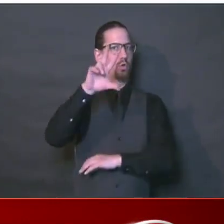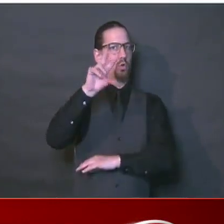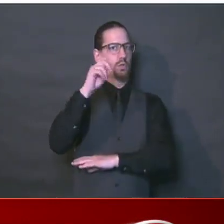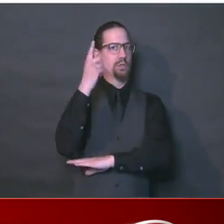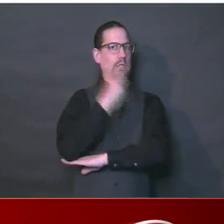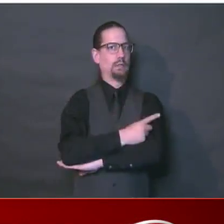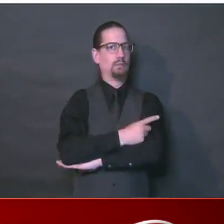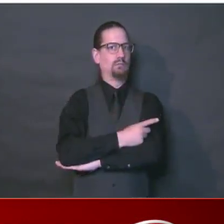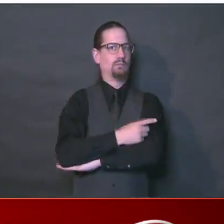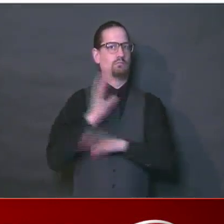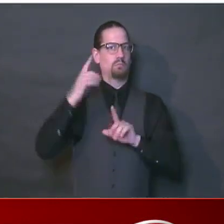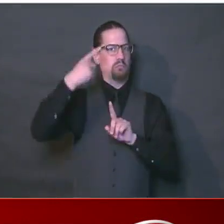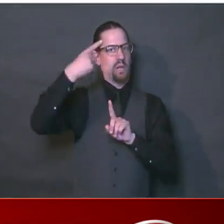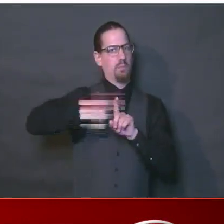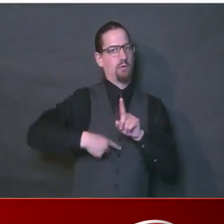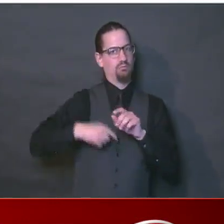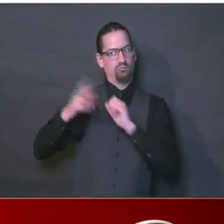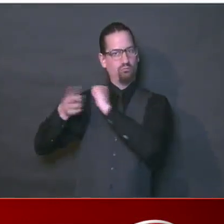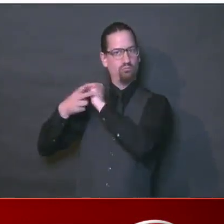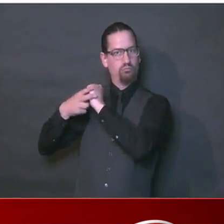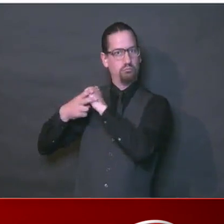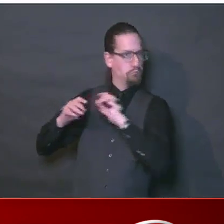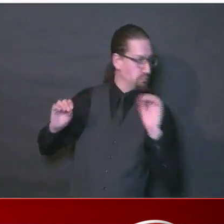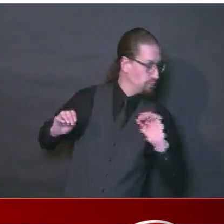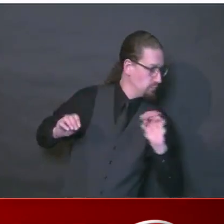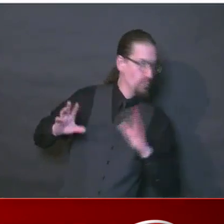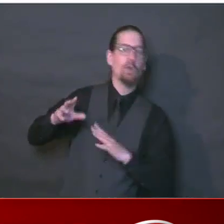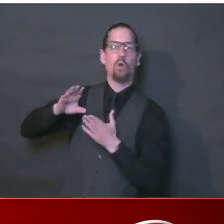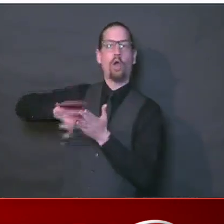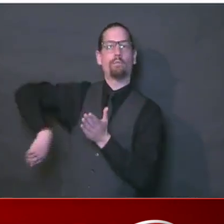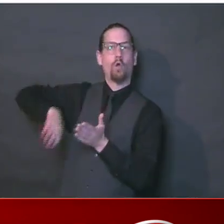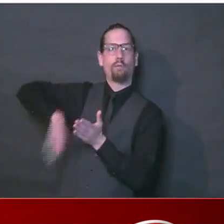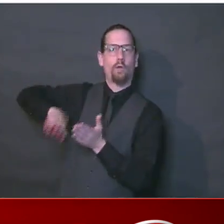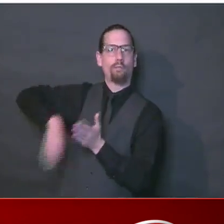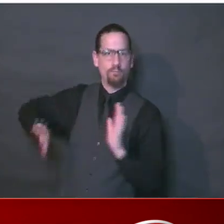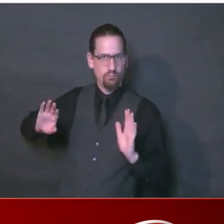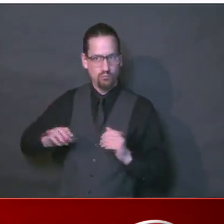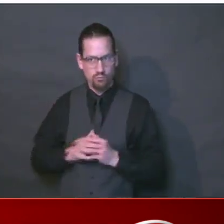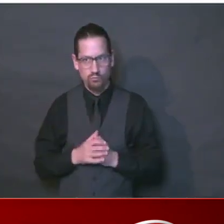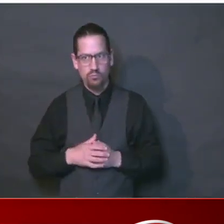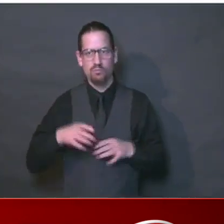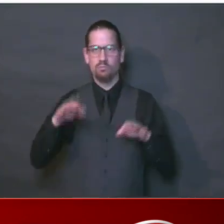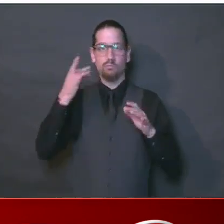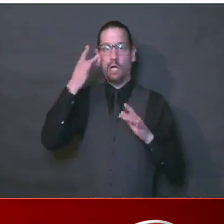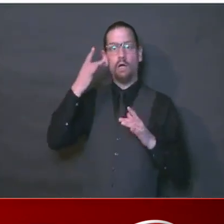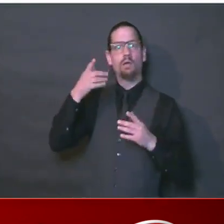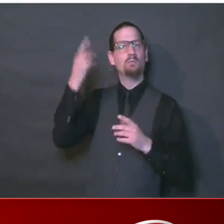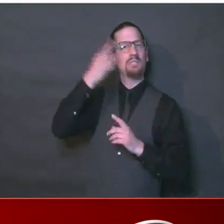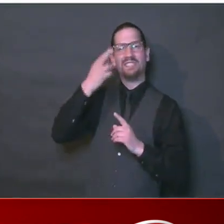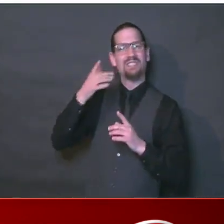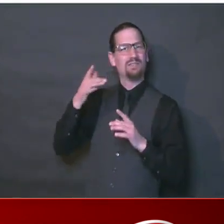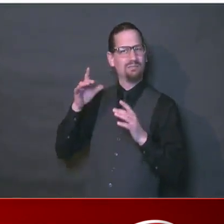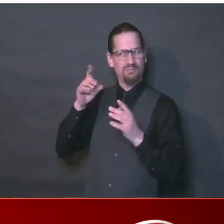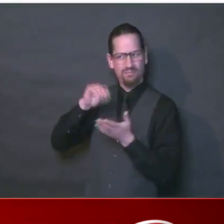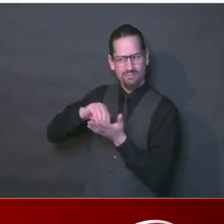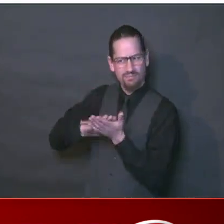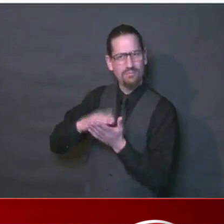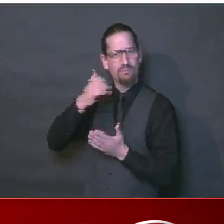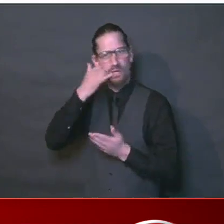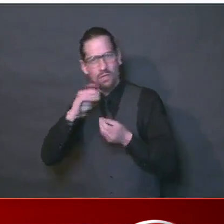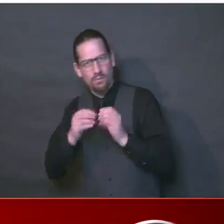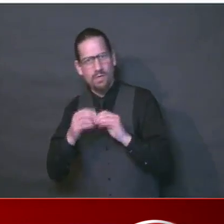to any outbreaks that occur. Rhode Islanders have been doing a good job, and we are confident that